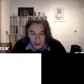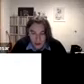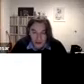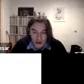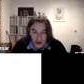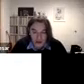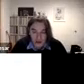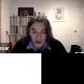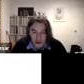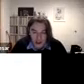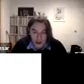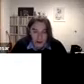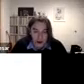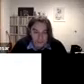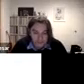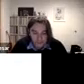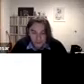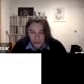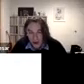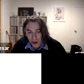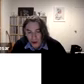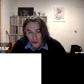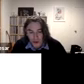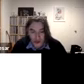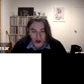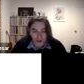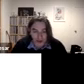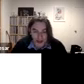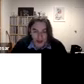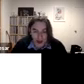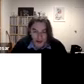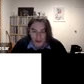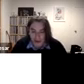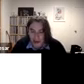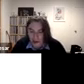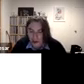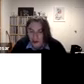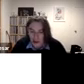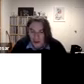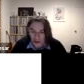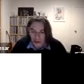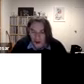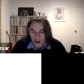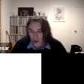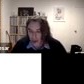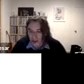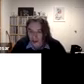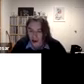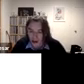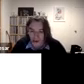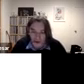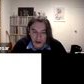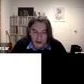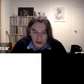conference hosts, Rachel Langford and Janice Kroeger. Dr. Rachel Langford is an emeritus professor in the School of Early Childhood Studies